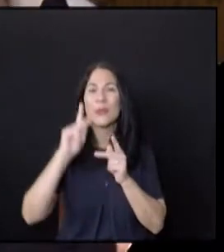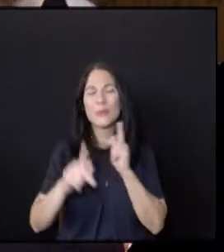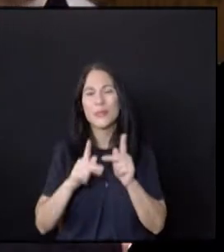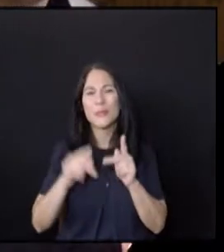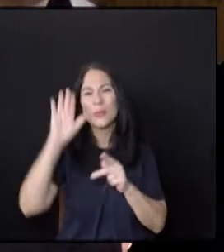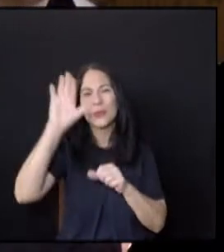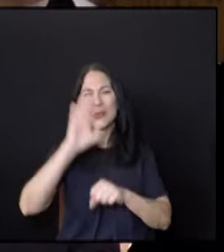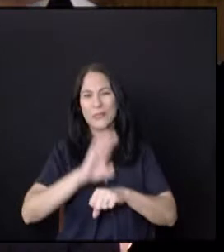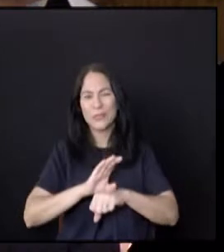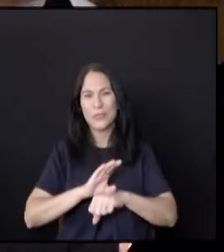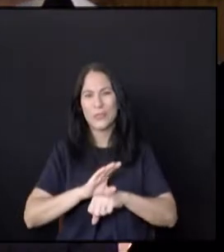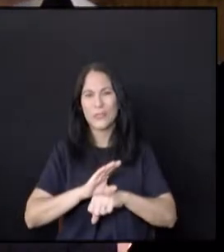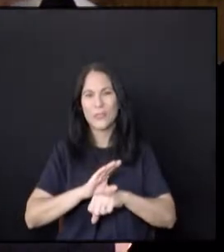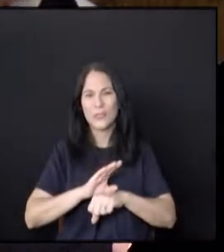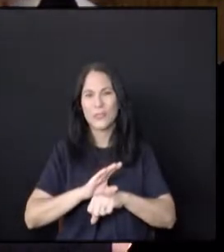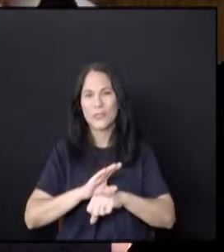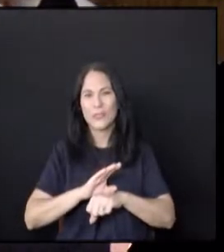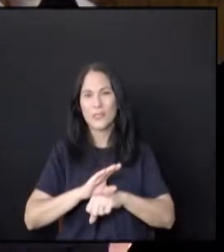church.